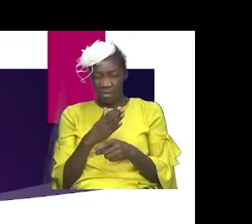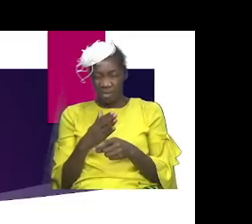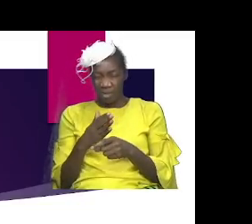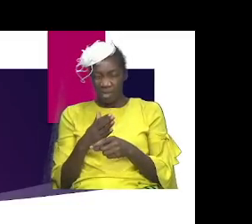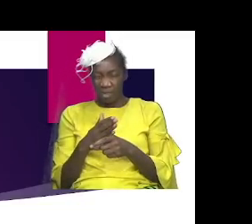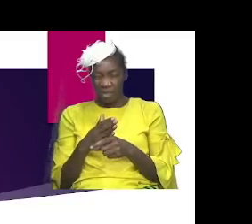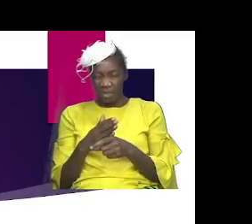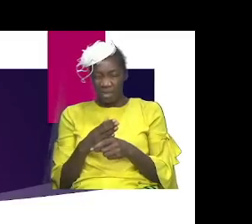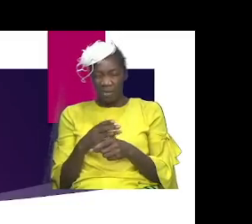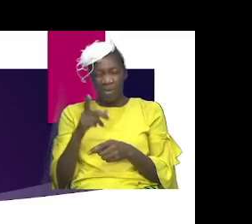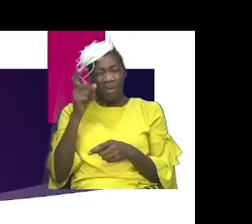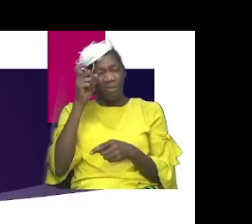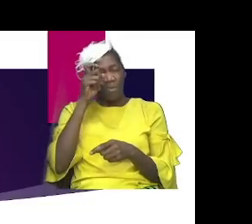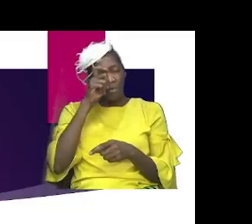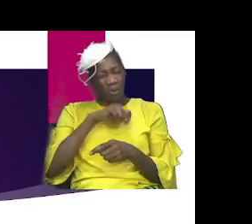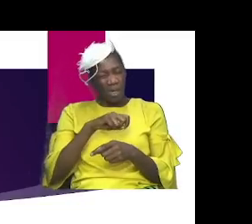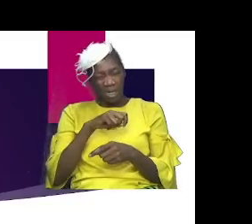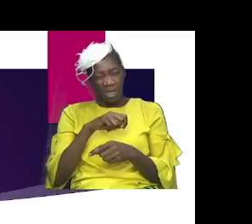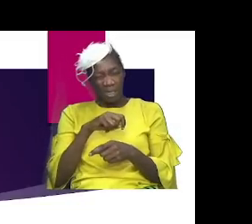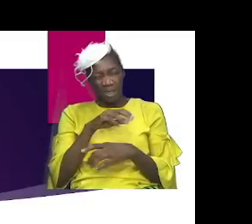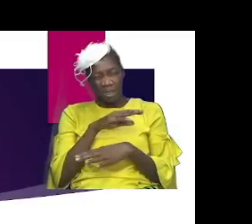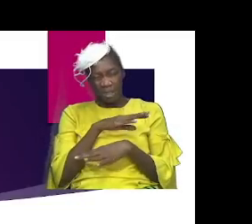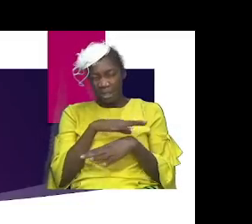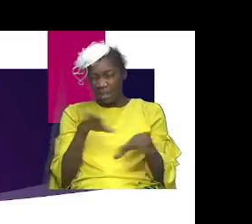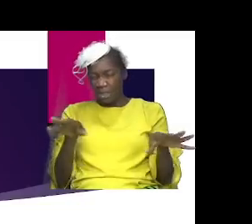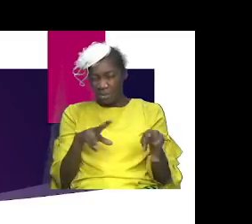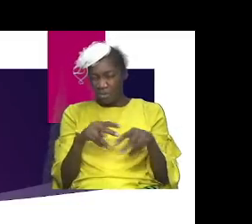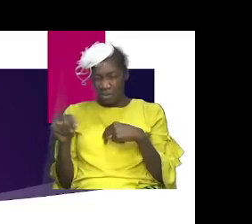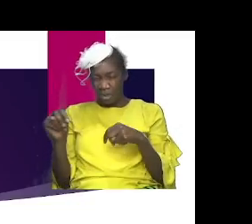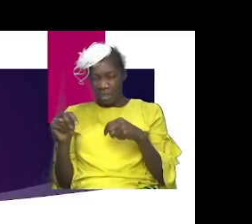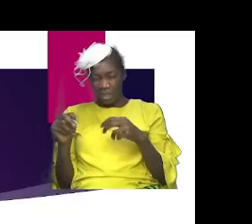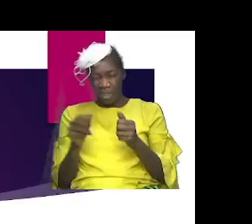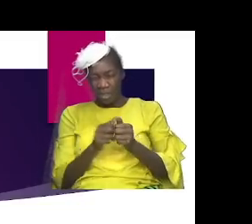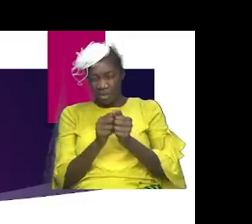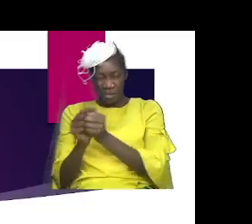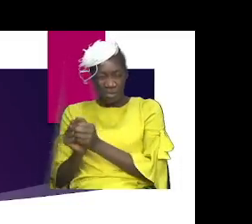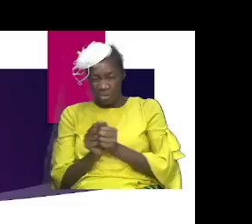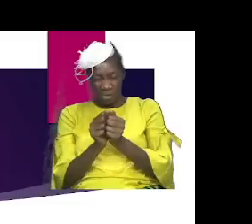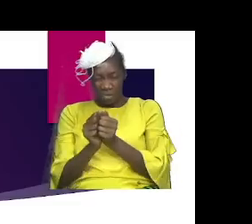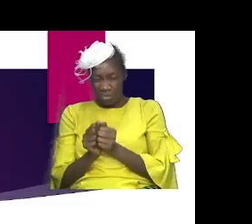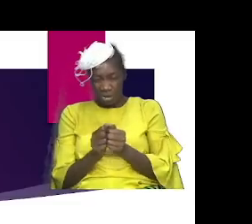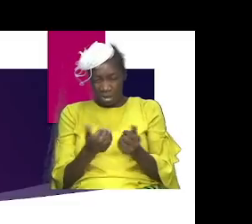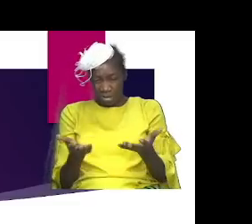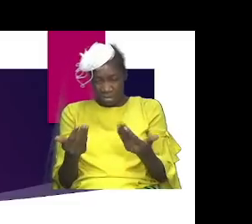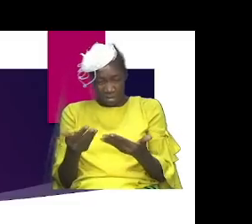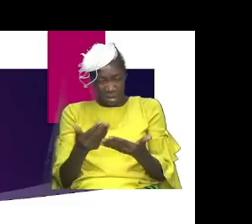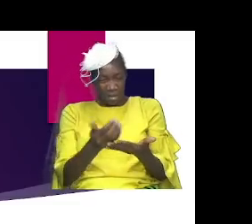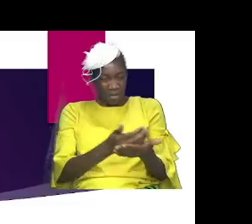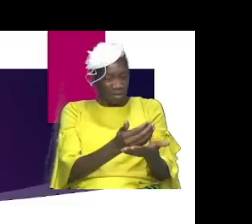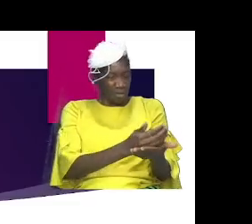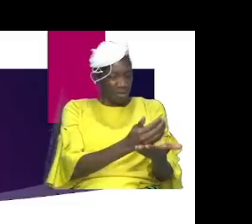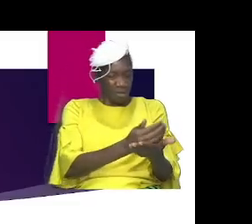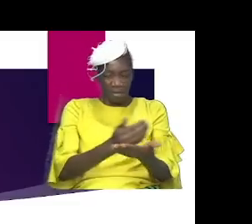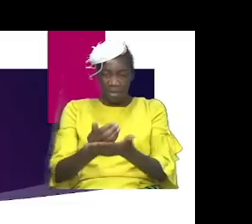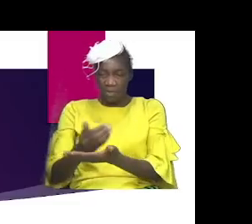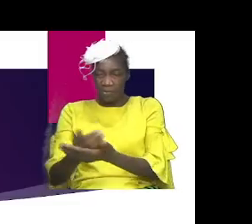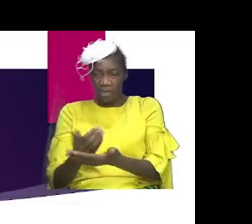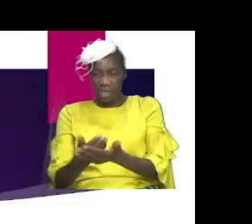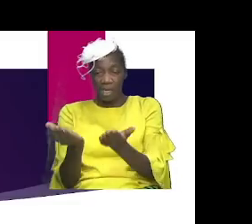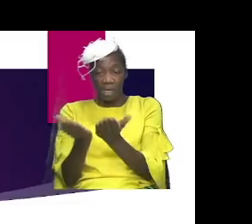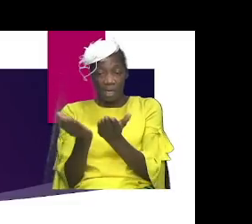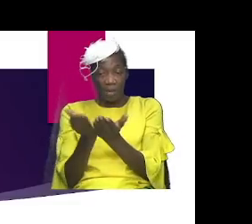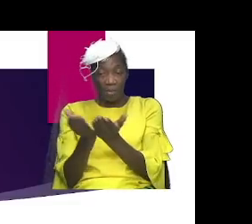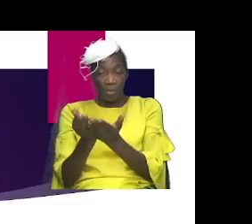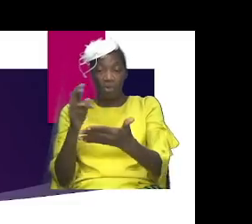very wisely. We will not need, when we get there, any time to gather evidence. Everything will be there. The books will be there.